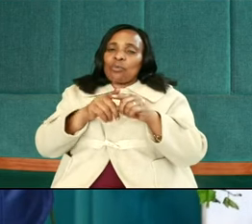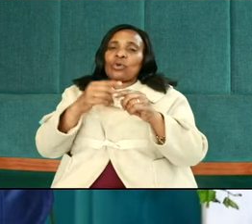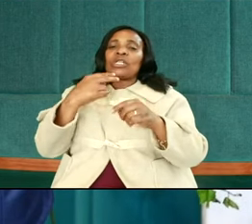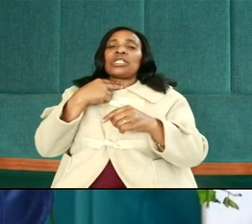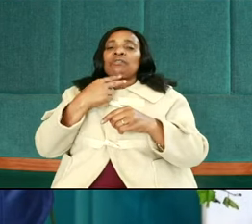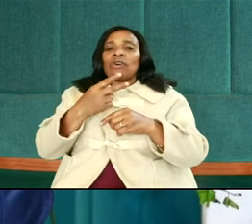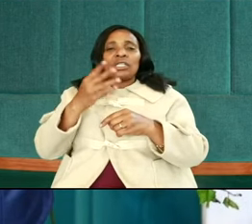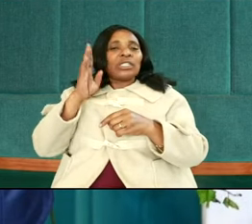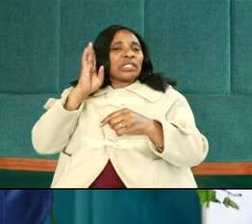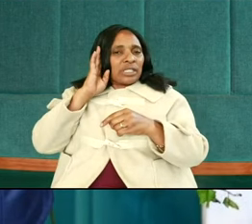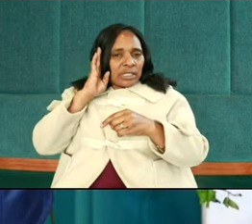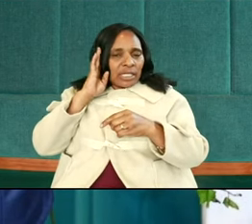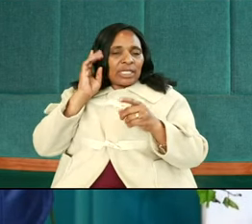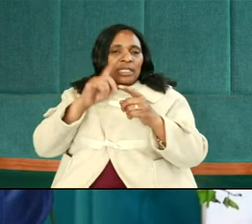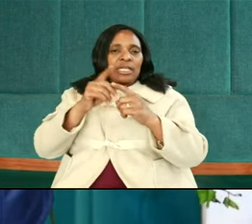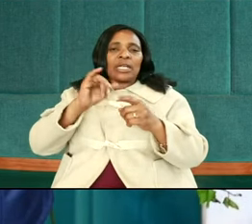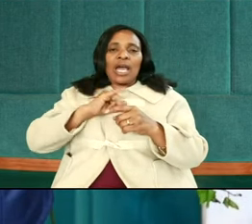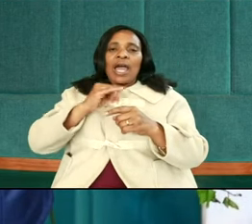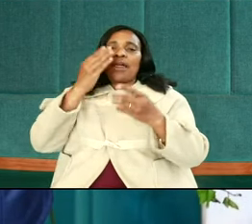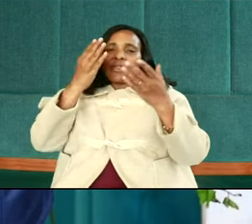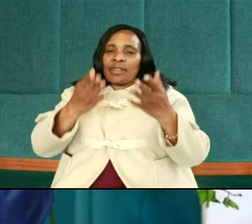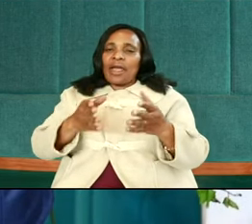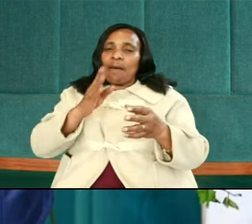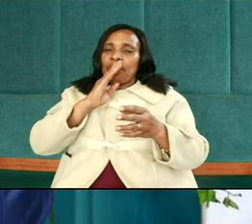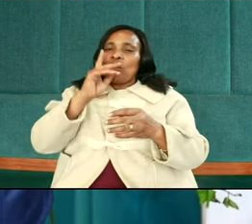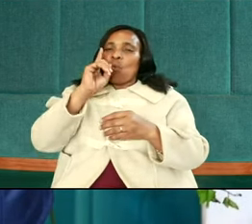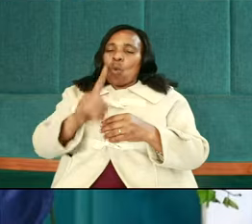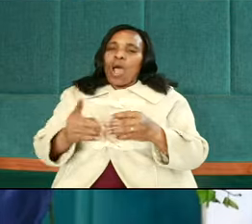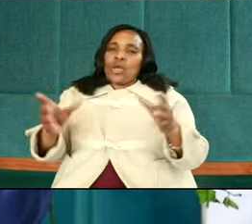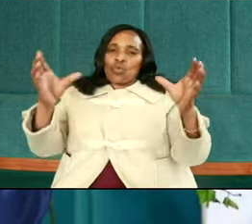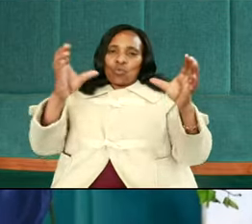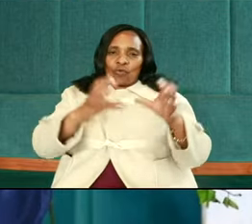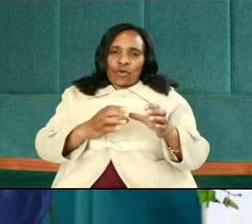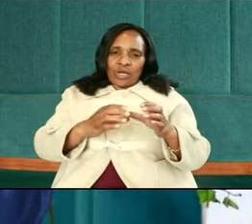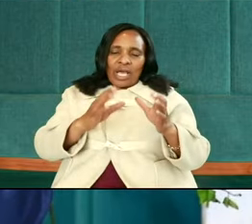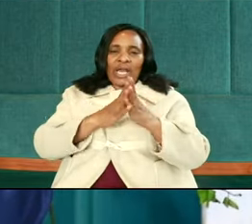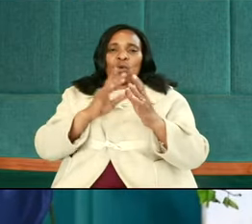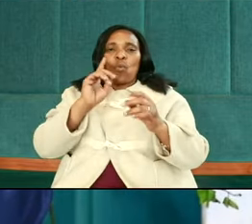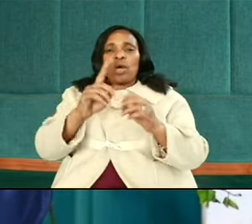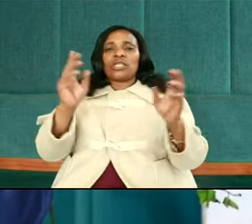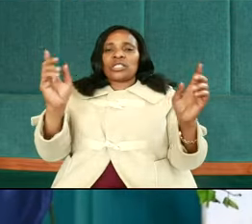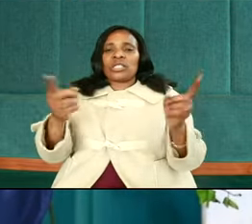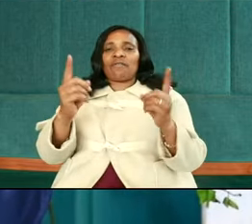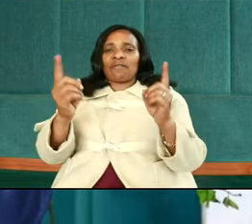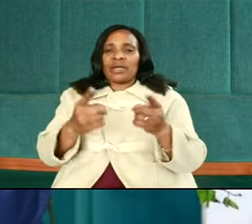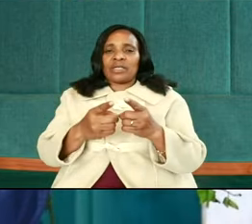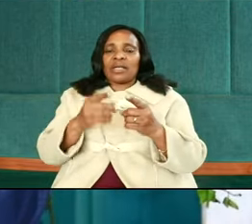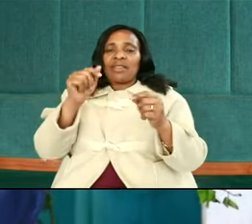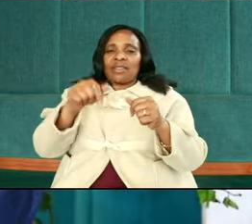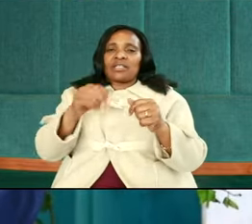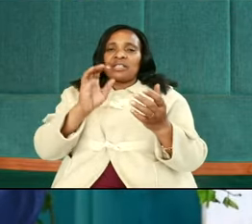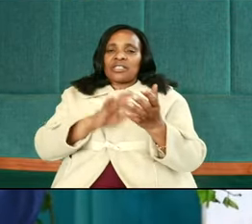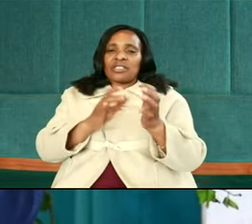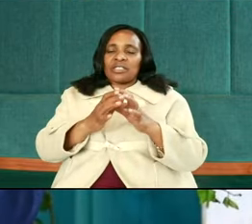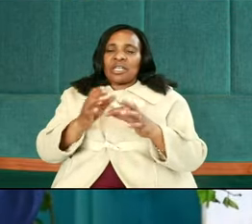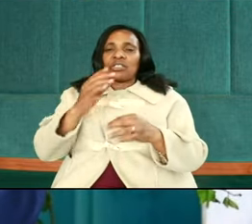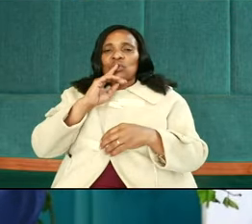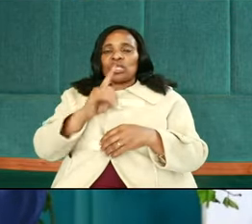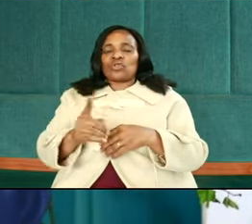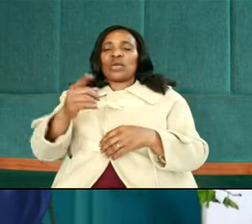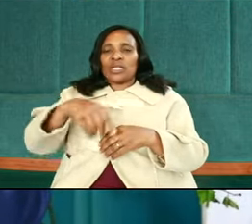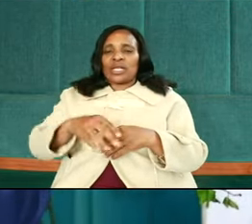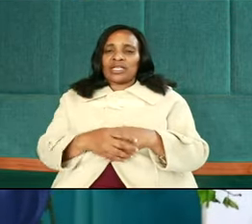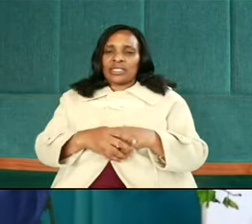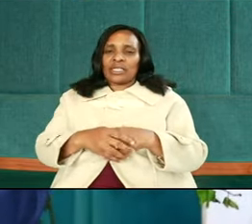voice, and there shall be one flock and one shepherd. And this is Jesus assuring us